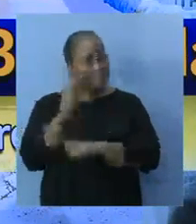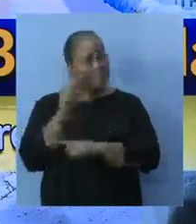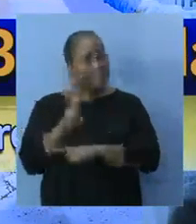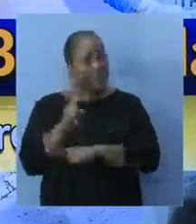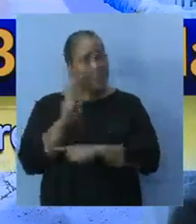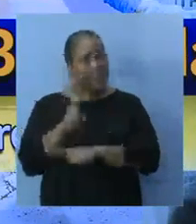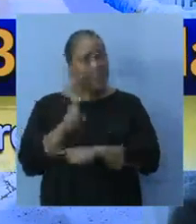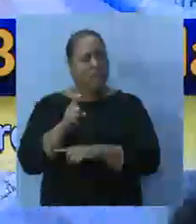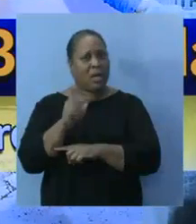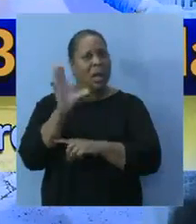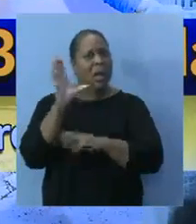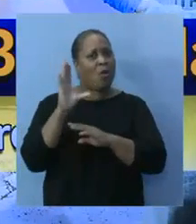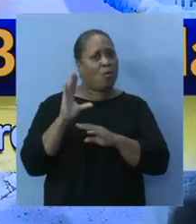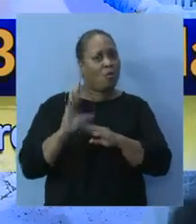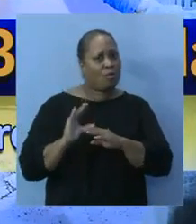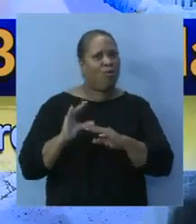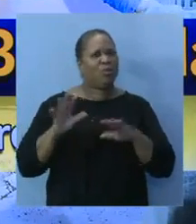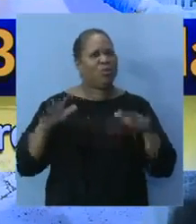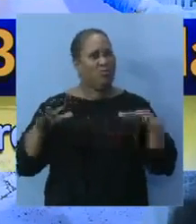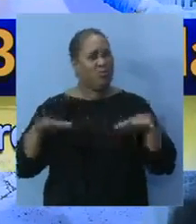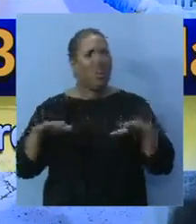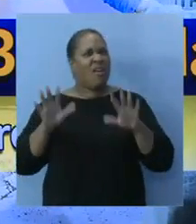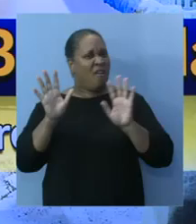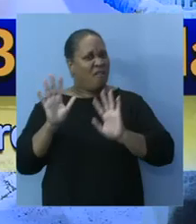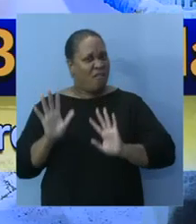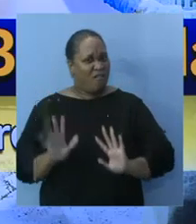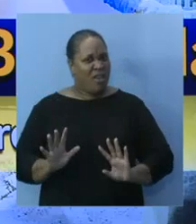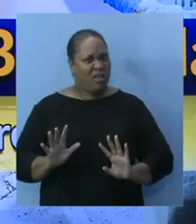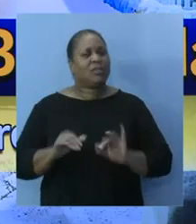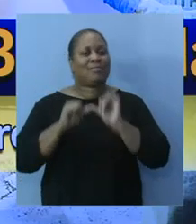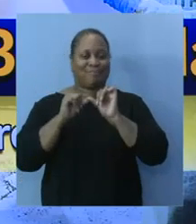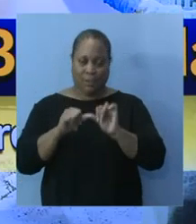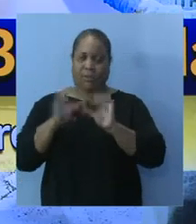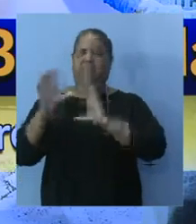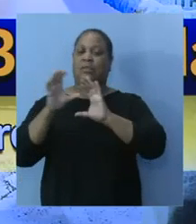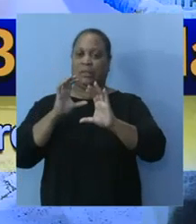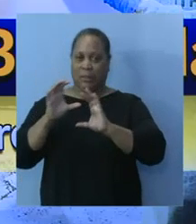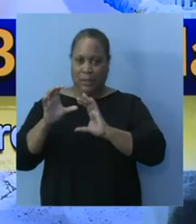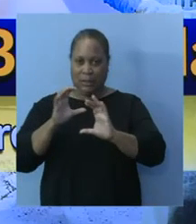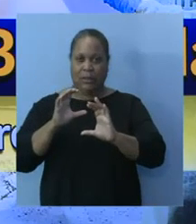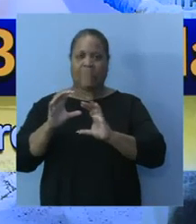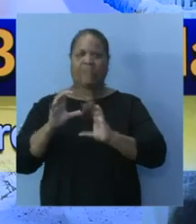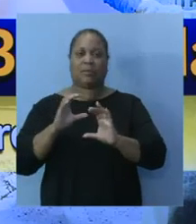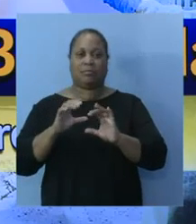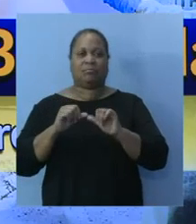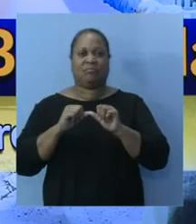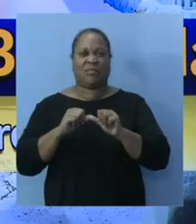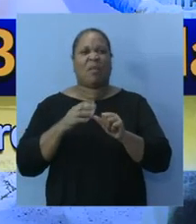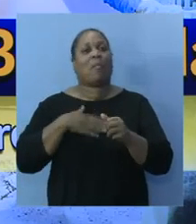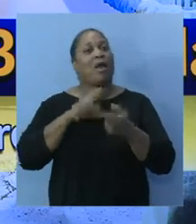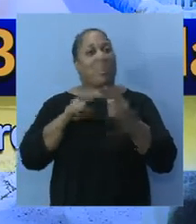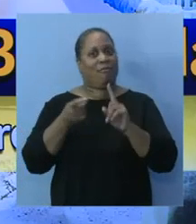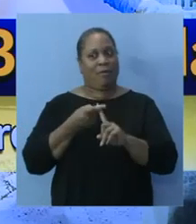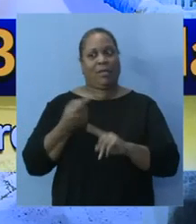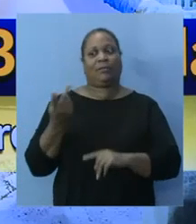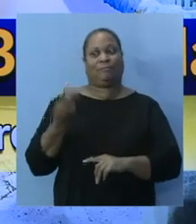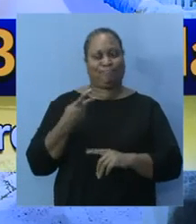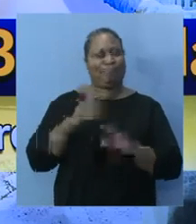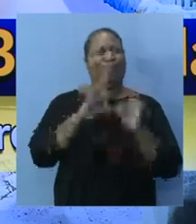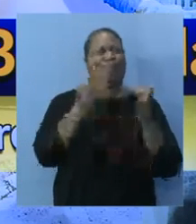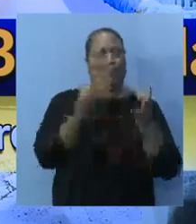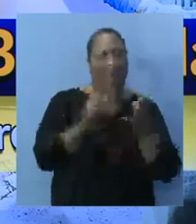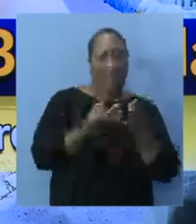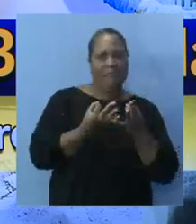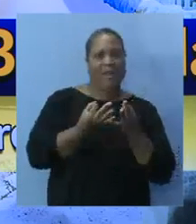talk about reducing those fears. So we're going to continue to have those conversations, I said. I've had those conversations with my friends. I've had those conversations with my family.